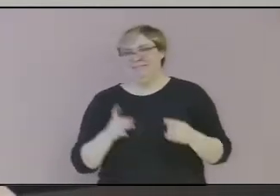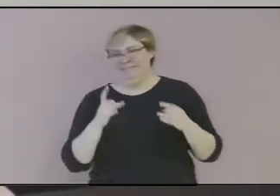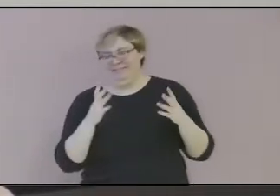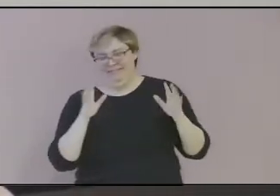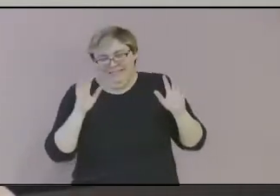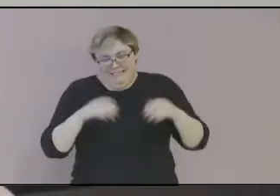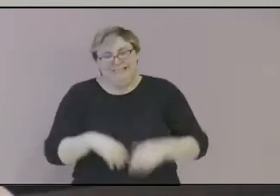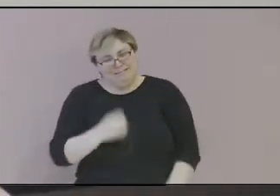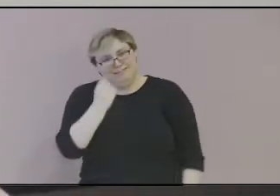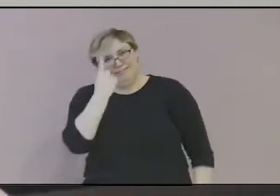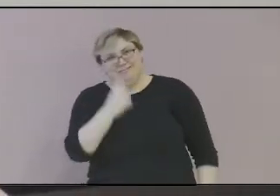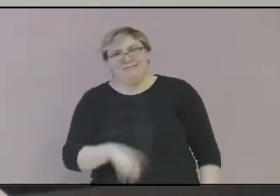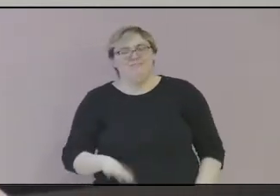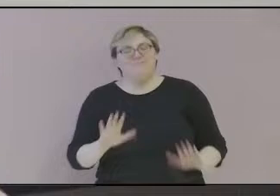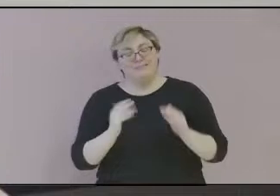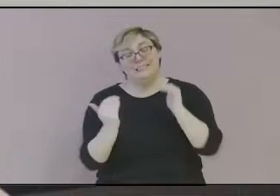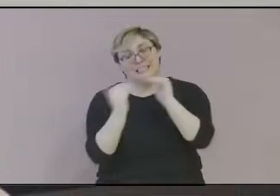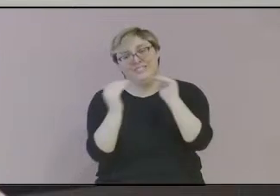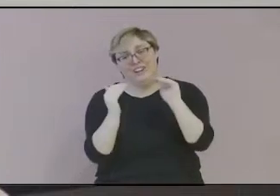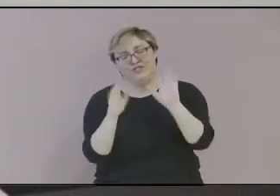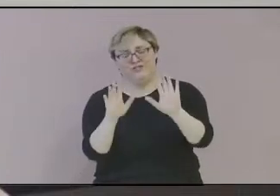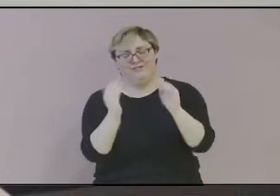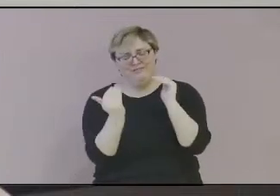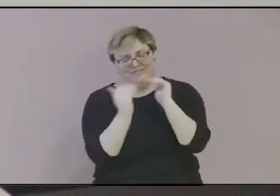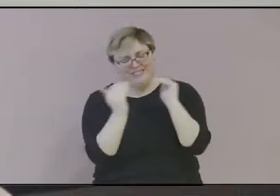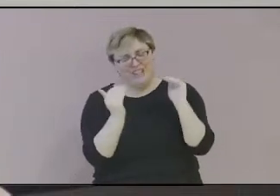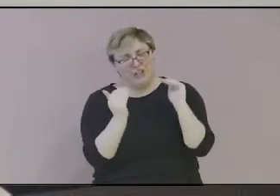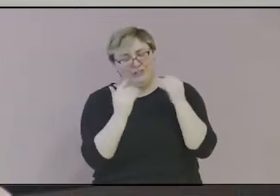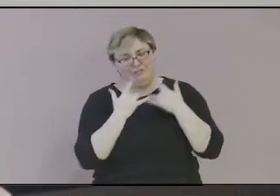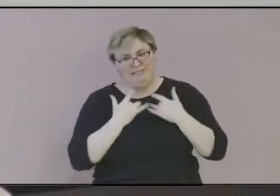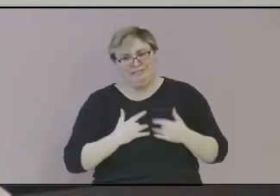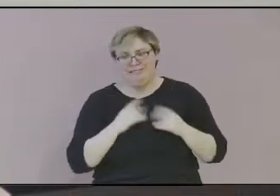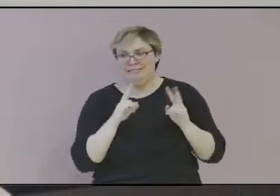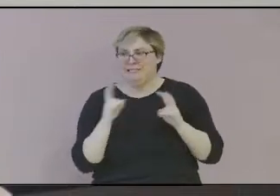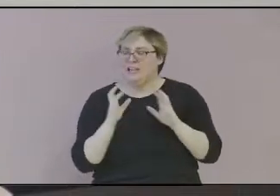right, fair enough, absolutely fair enough.